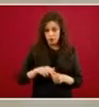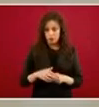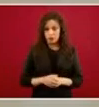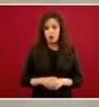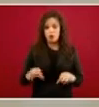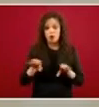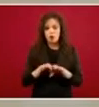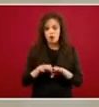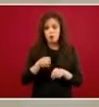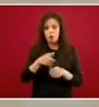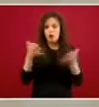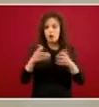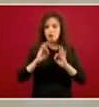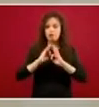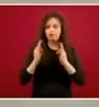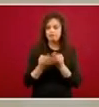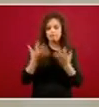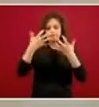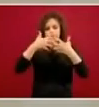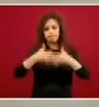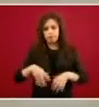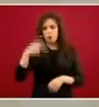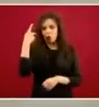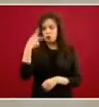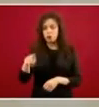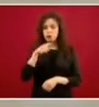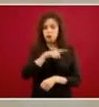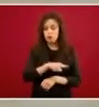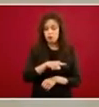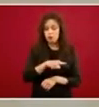To affect in any way or prevent in any way the